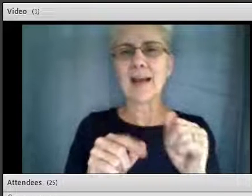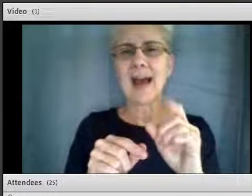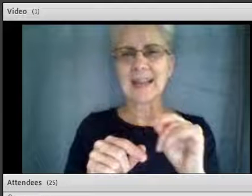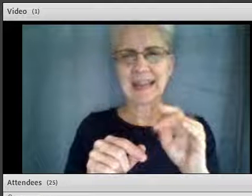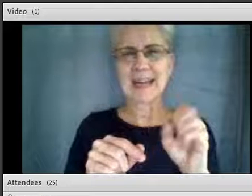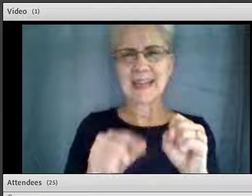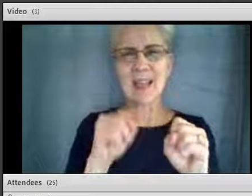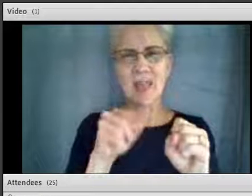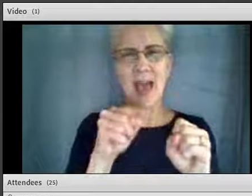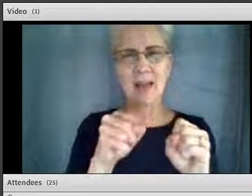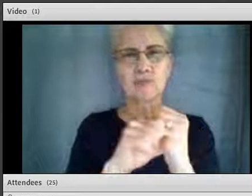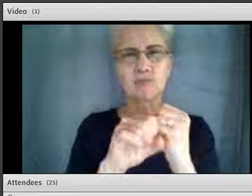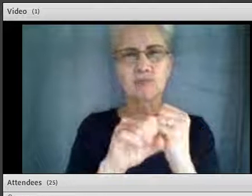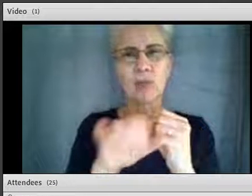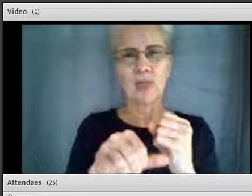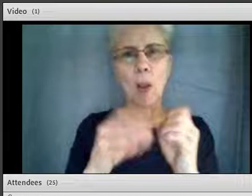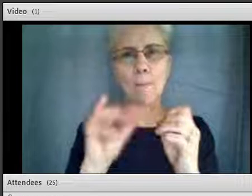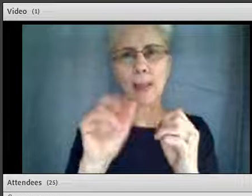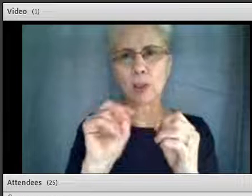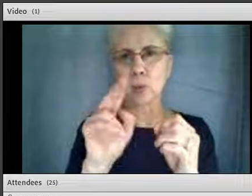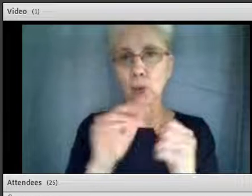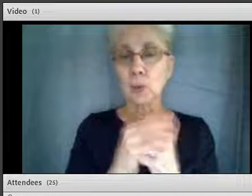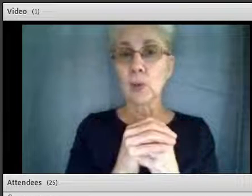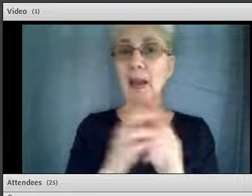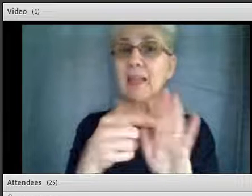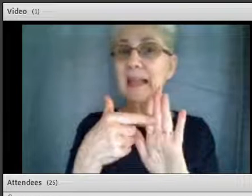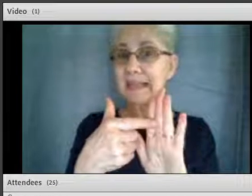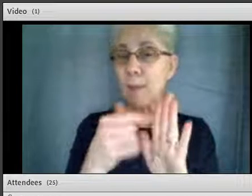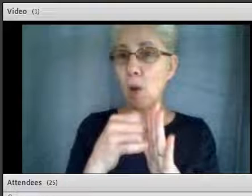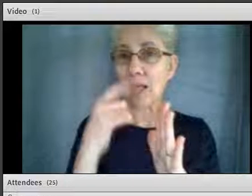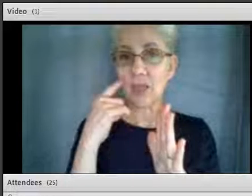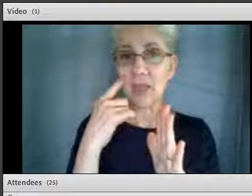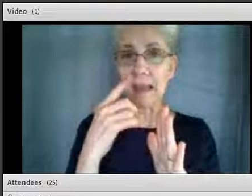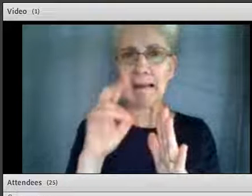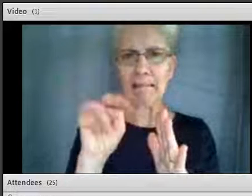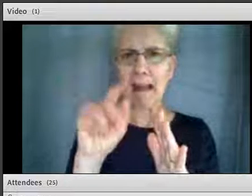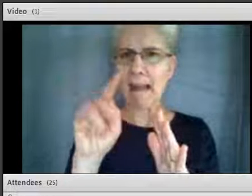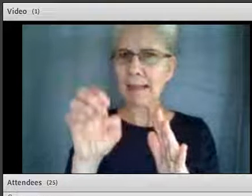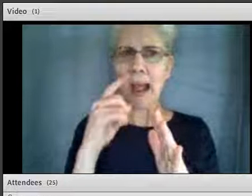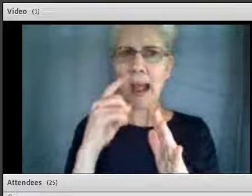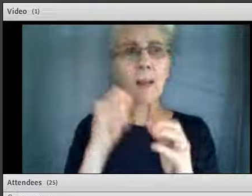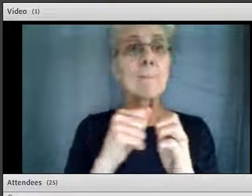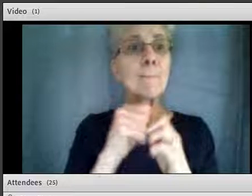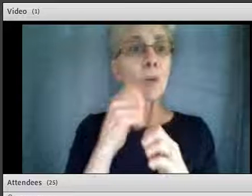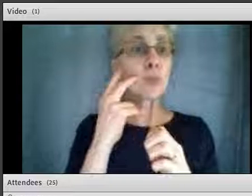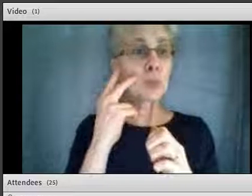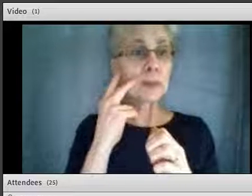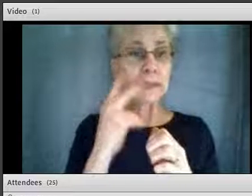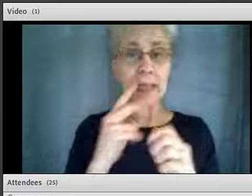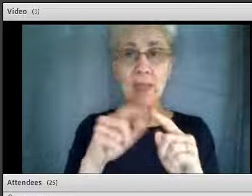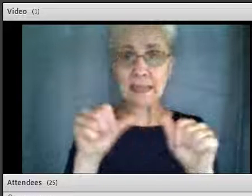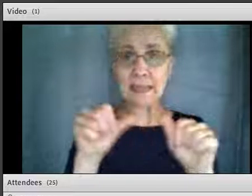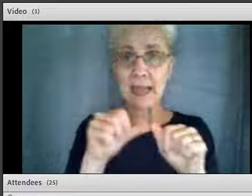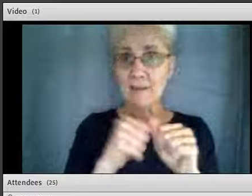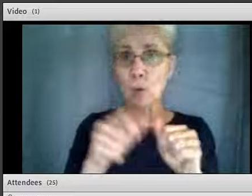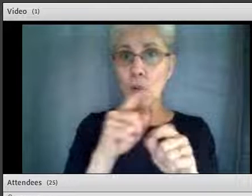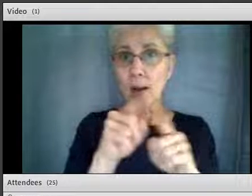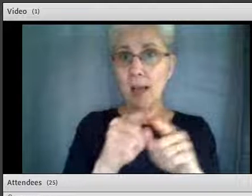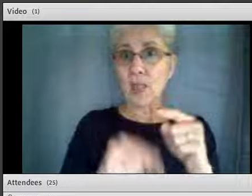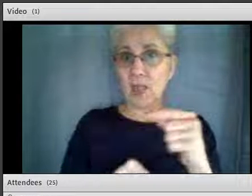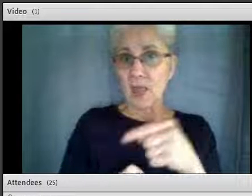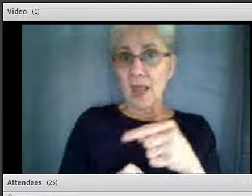It just is an example. I think Nike, I think most, you'll see these sites everywhere like this once you start kind of looking for